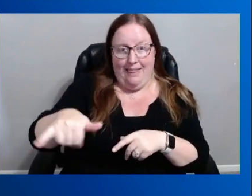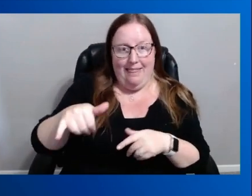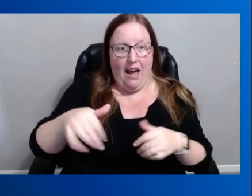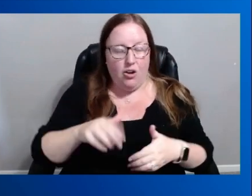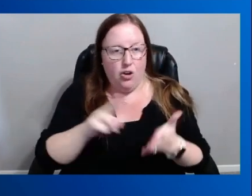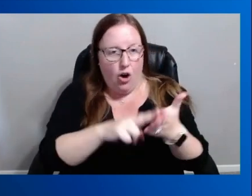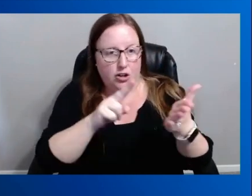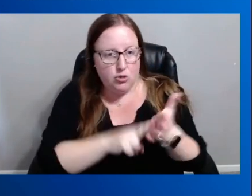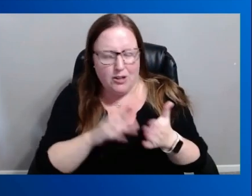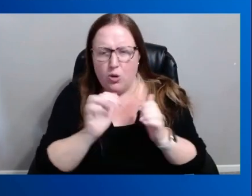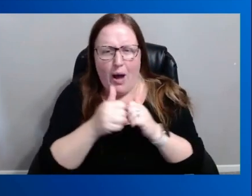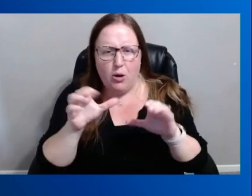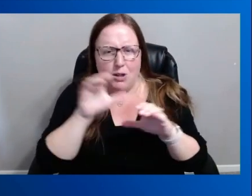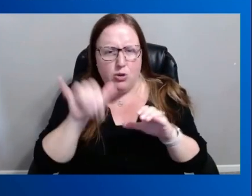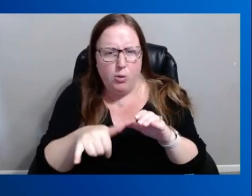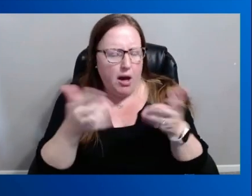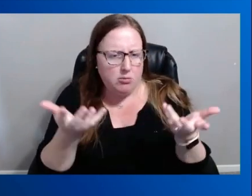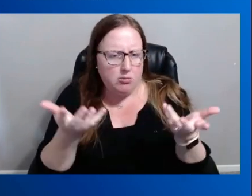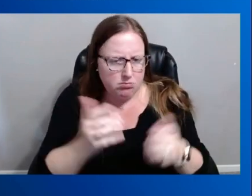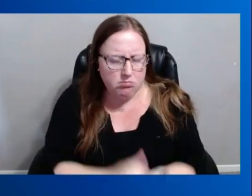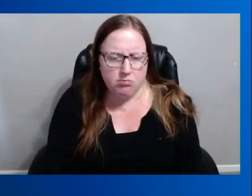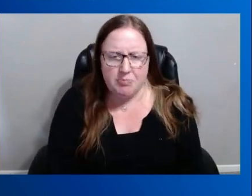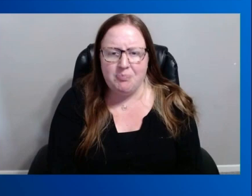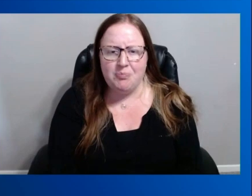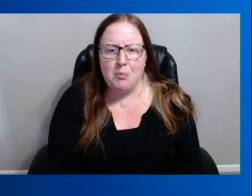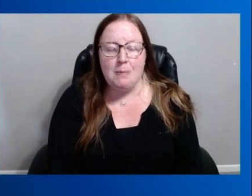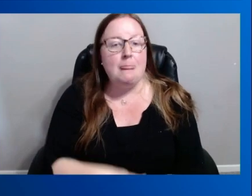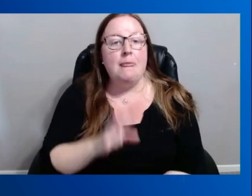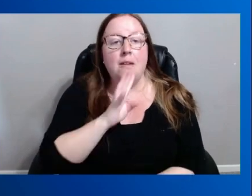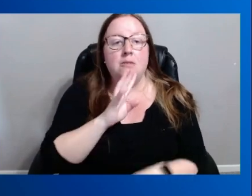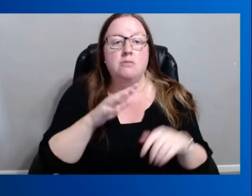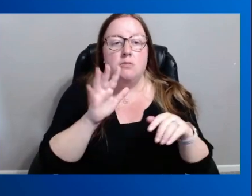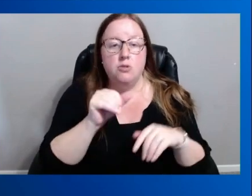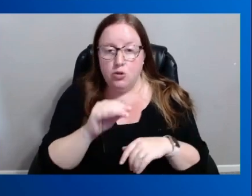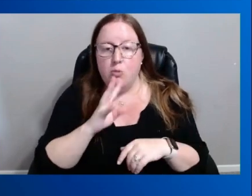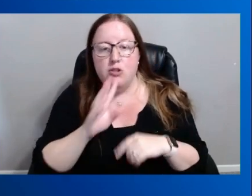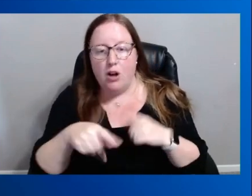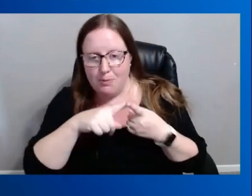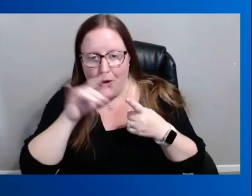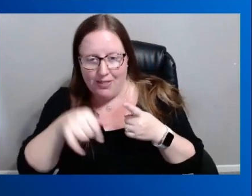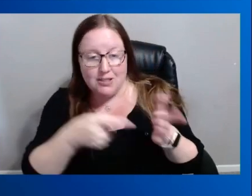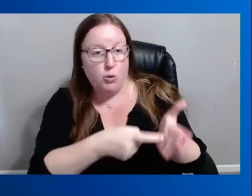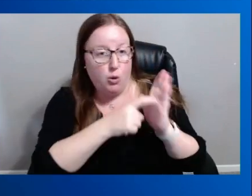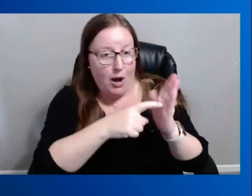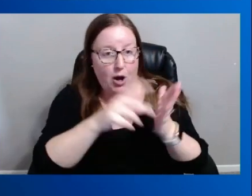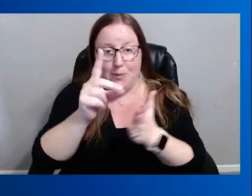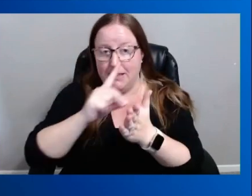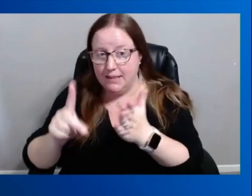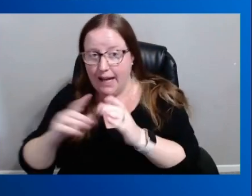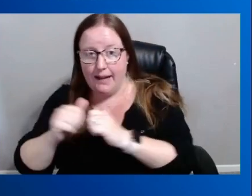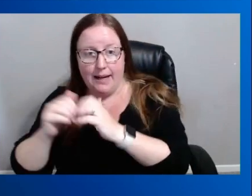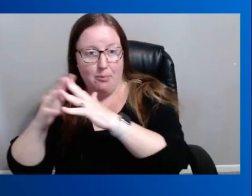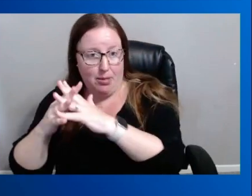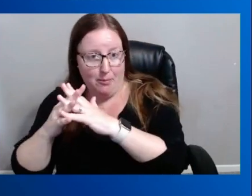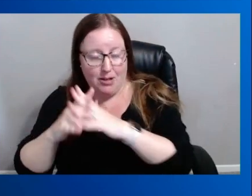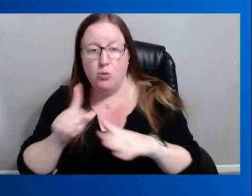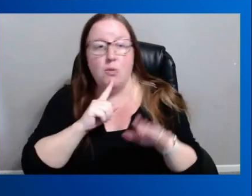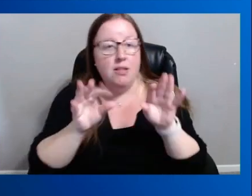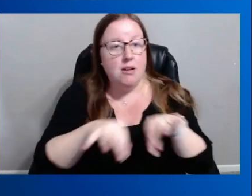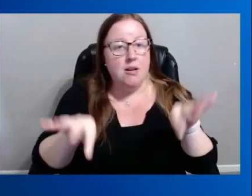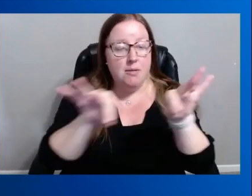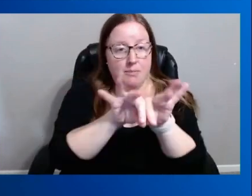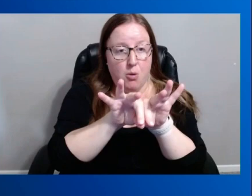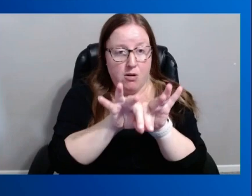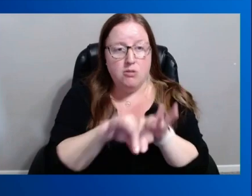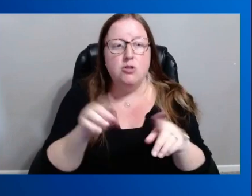that? We spoke about this, I spoke about this again, that requirement design and implement, and the key really here is just to